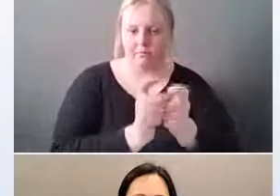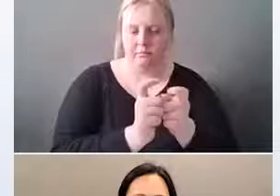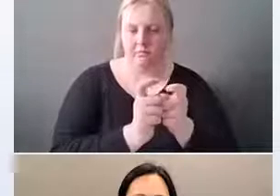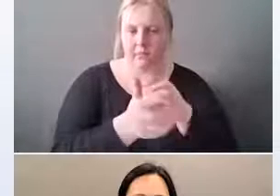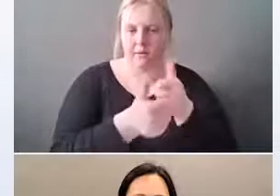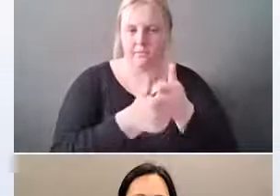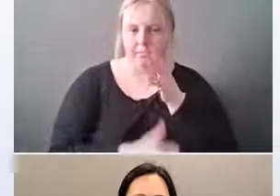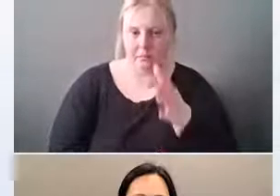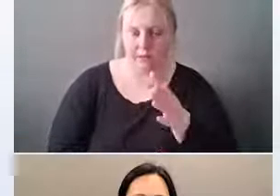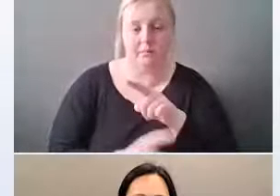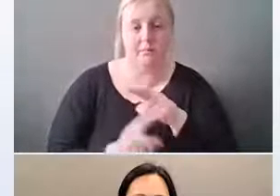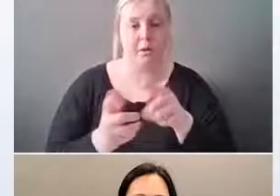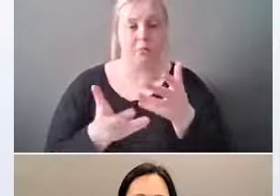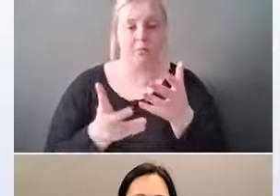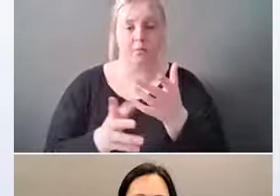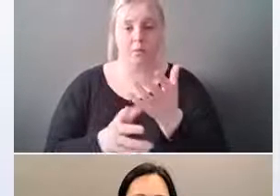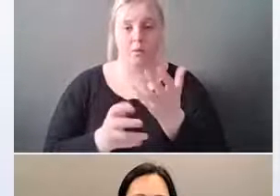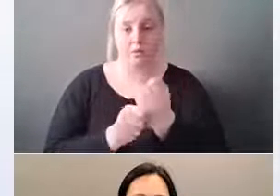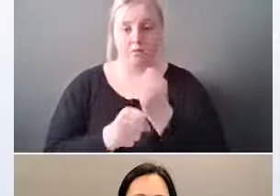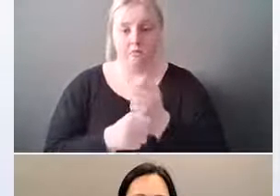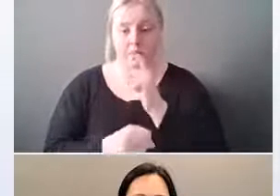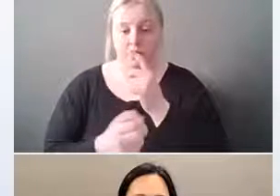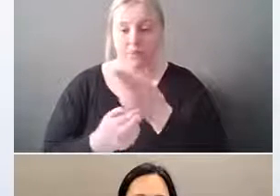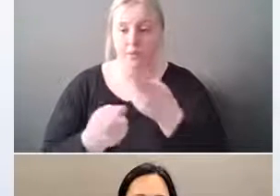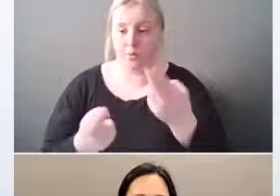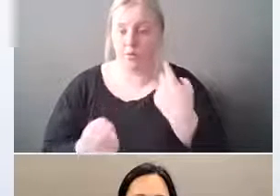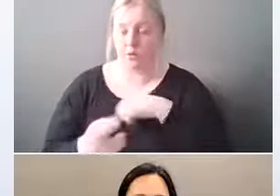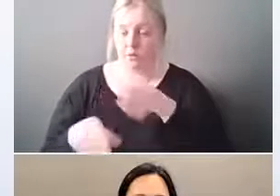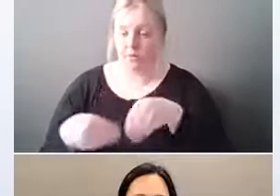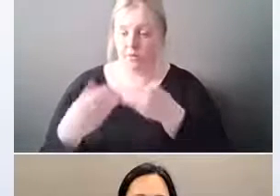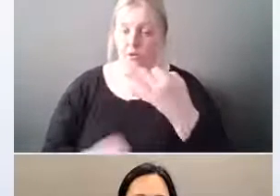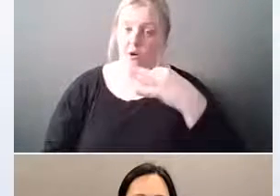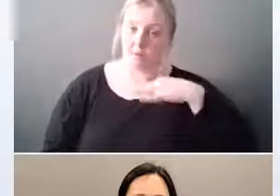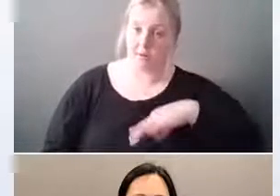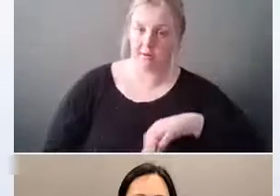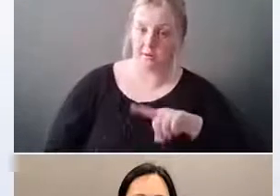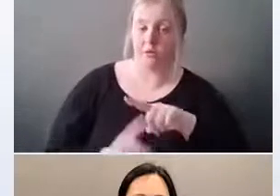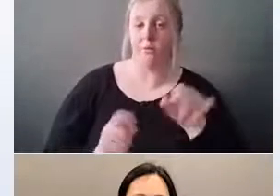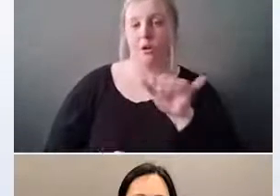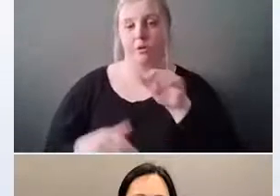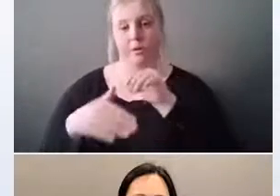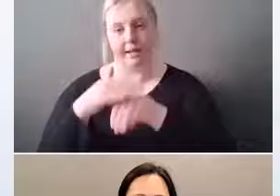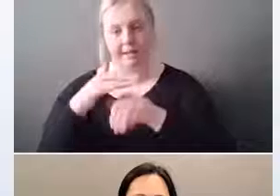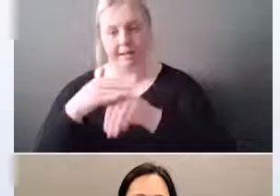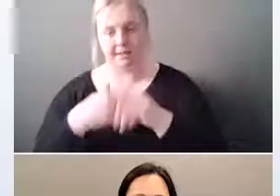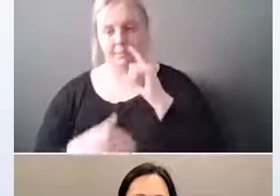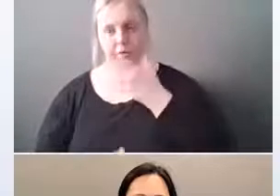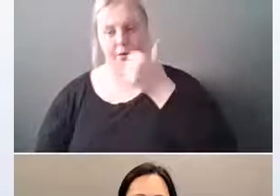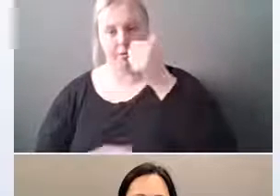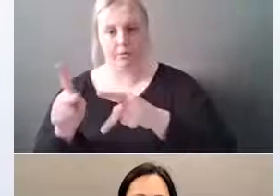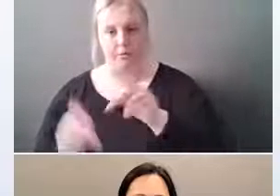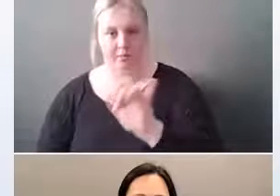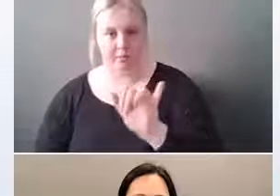wanted to ensure that the resources provided would not only be useful, but accessible for the older adults themselves.